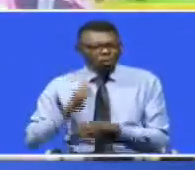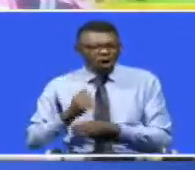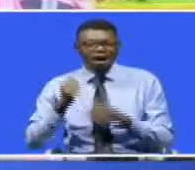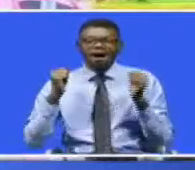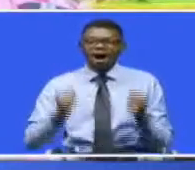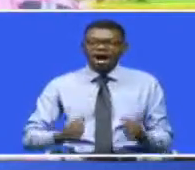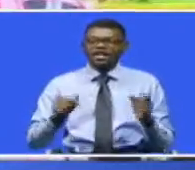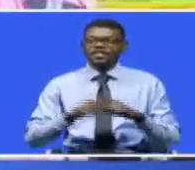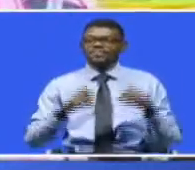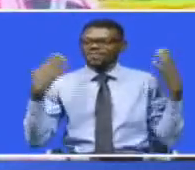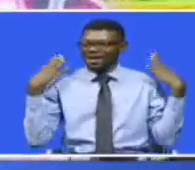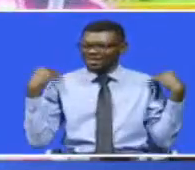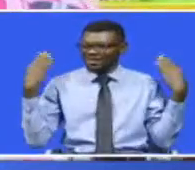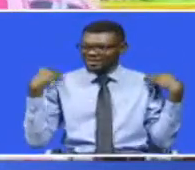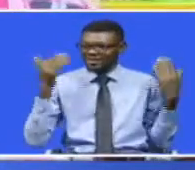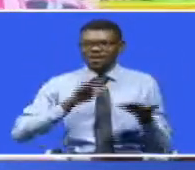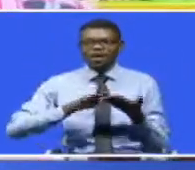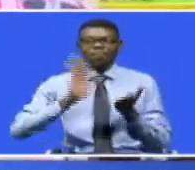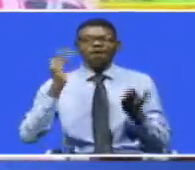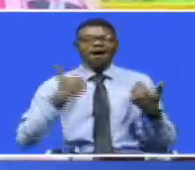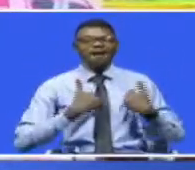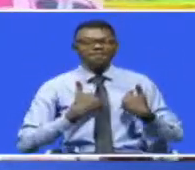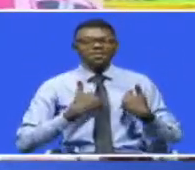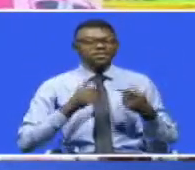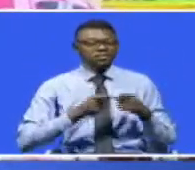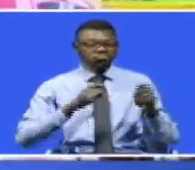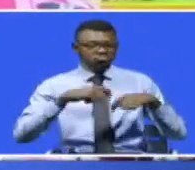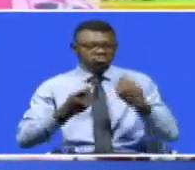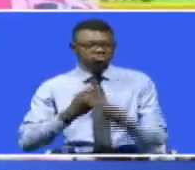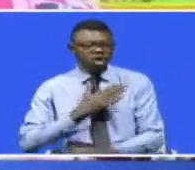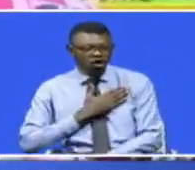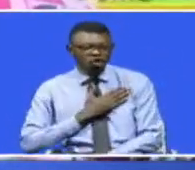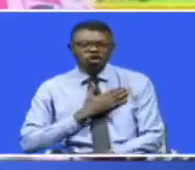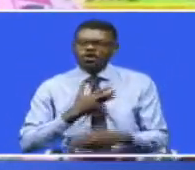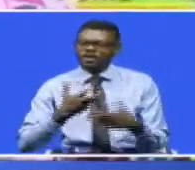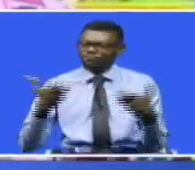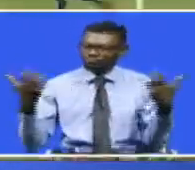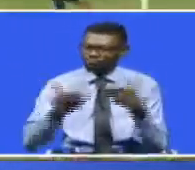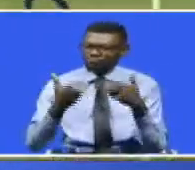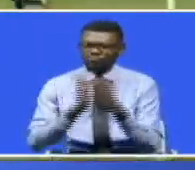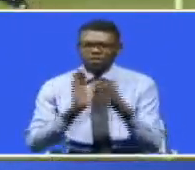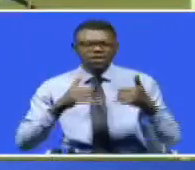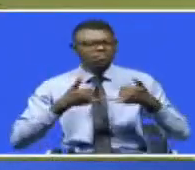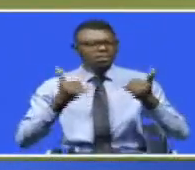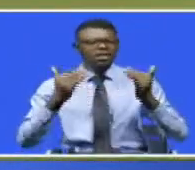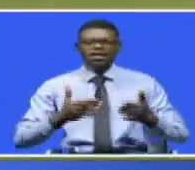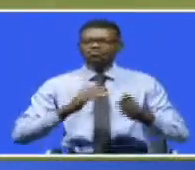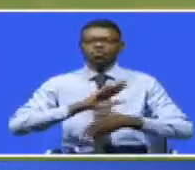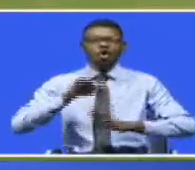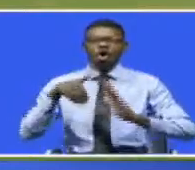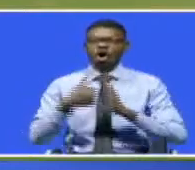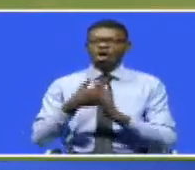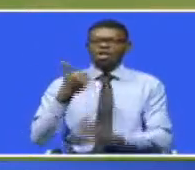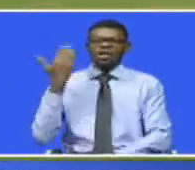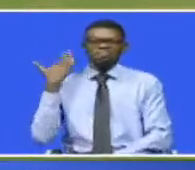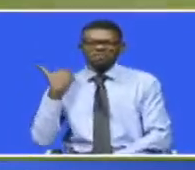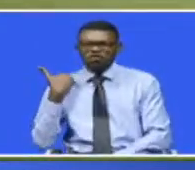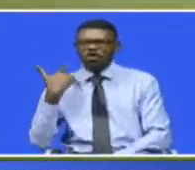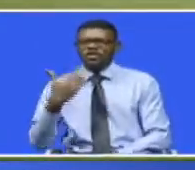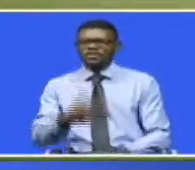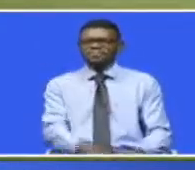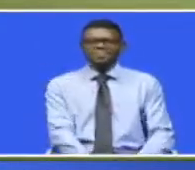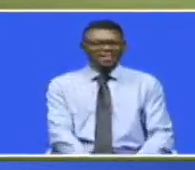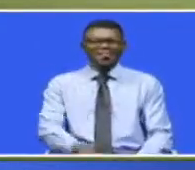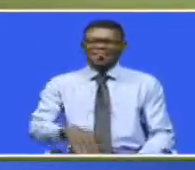extra, tunapiga sana, unaona. Alafu sasa ukiangalia kama team yetu, sasa tumejail vizuri na wachezaji wote. After being sidelined with a long-term